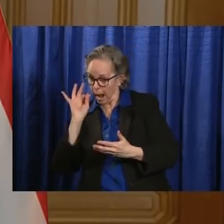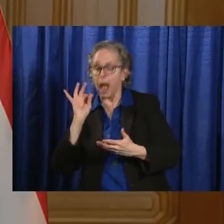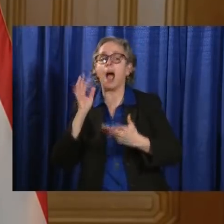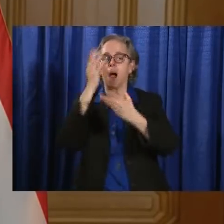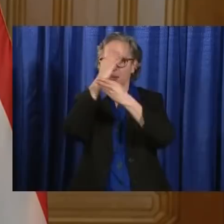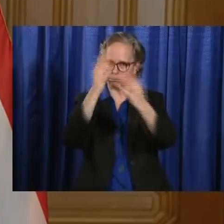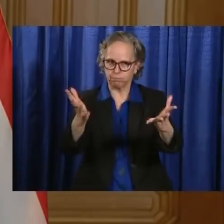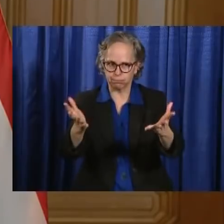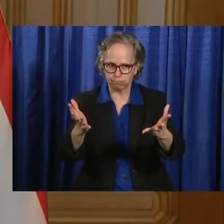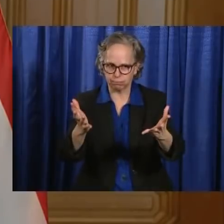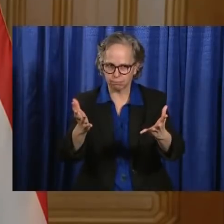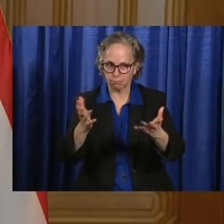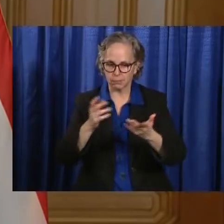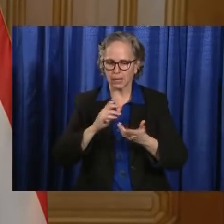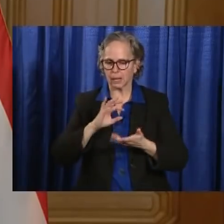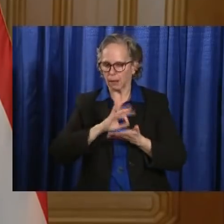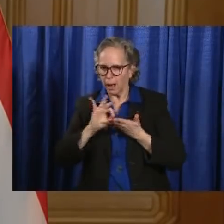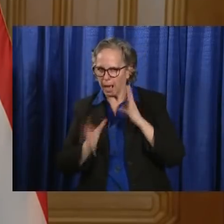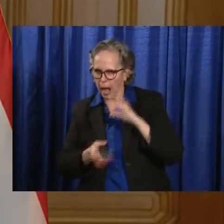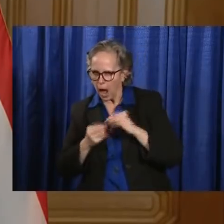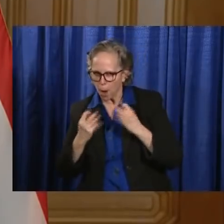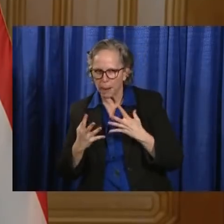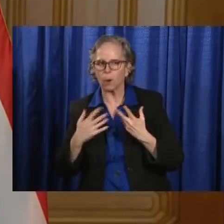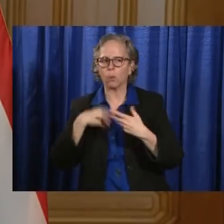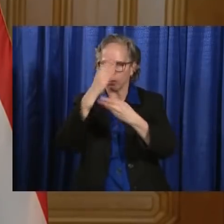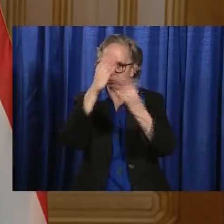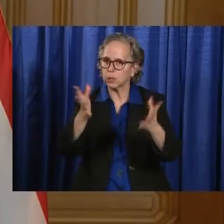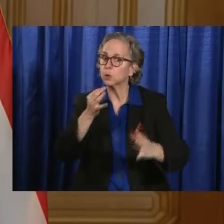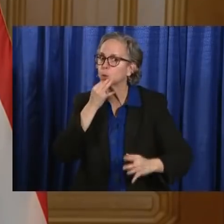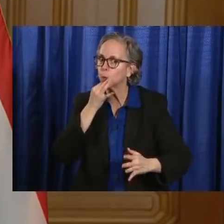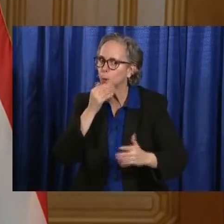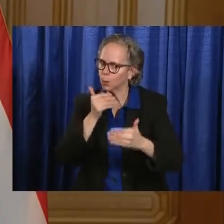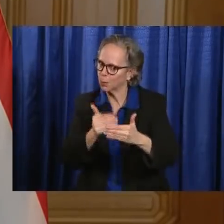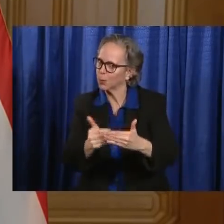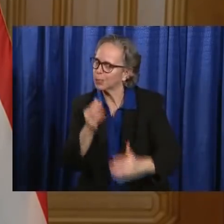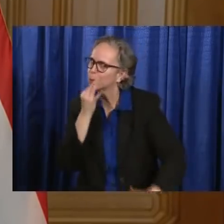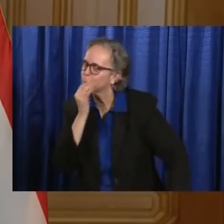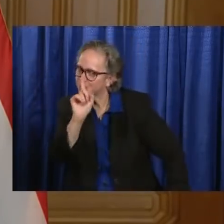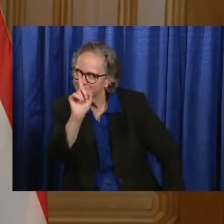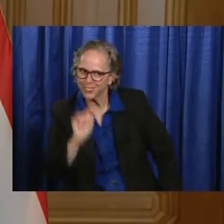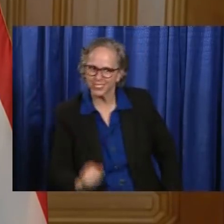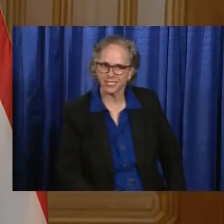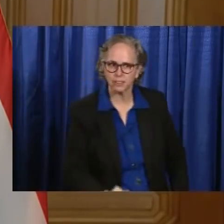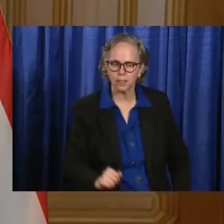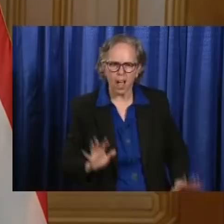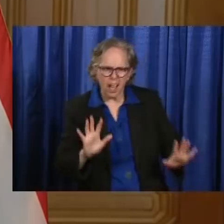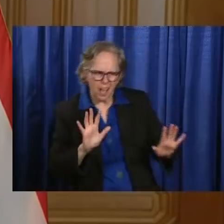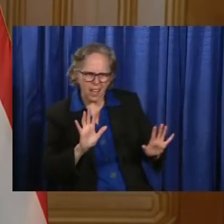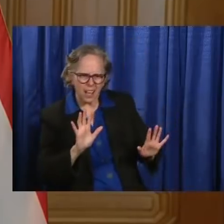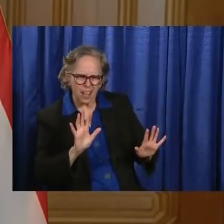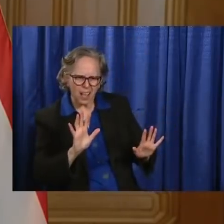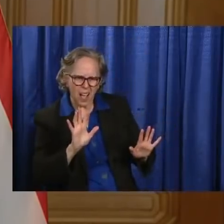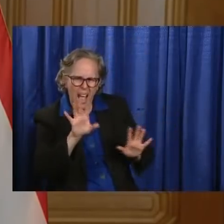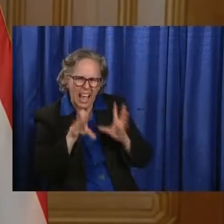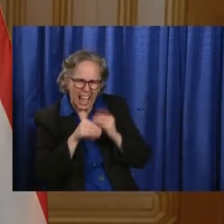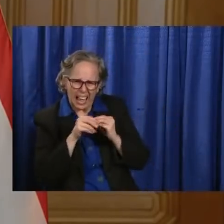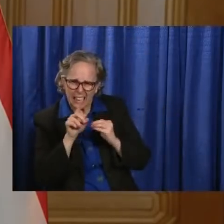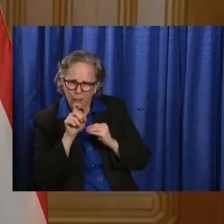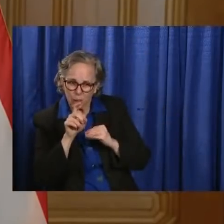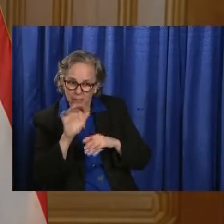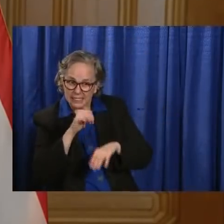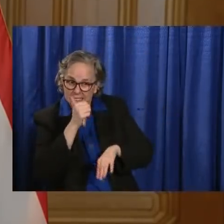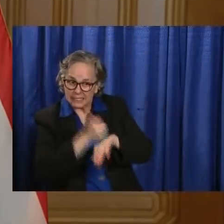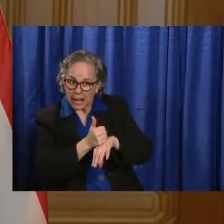on that inventory at some time in the not too distant future. Have you set a deadline for the hospitals to report